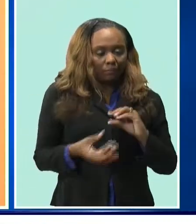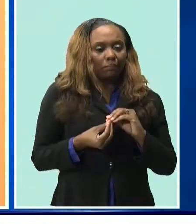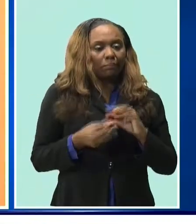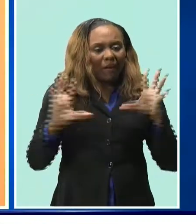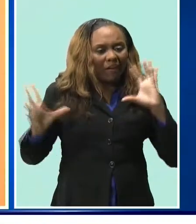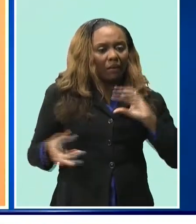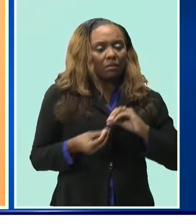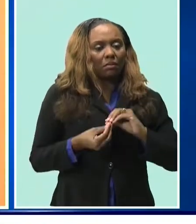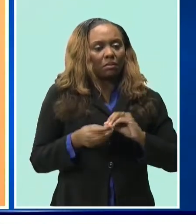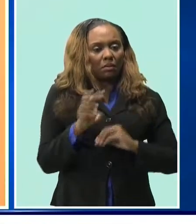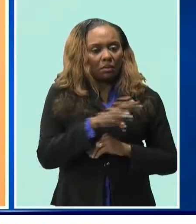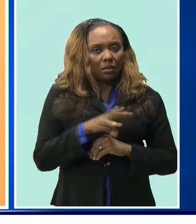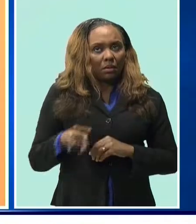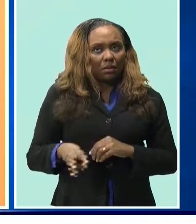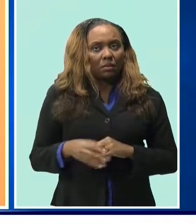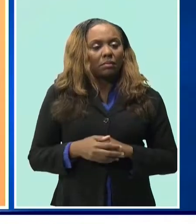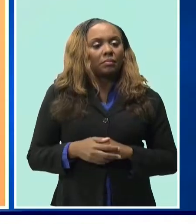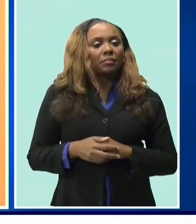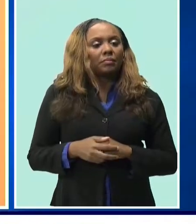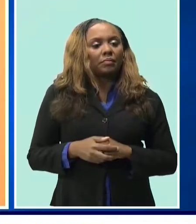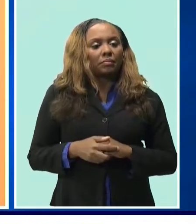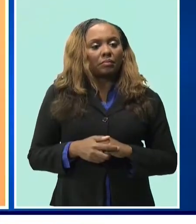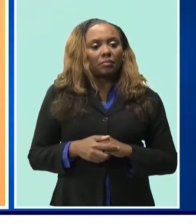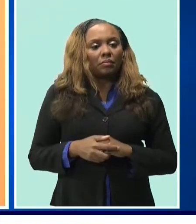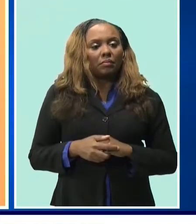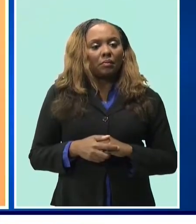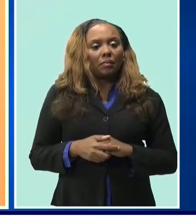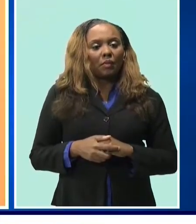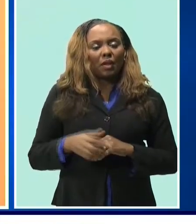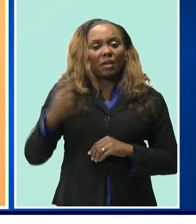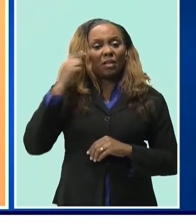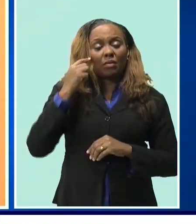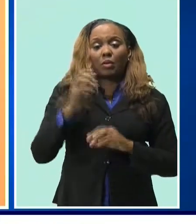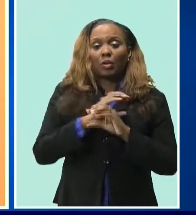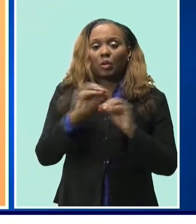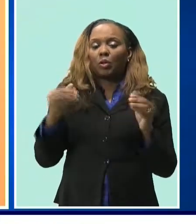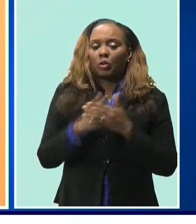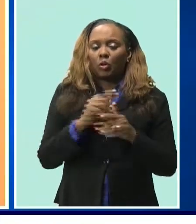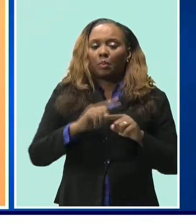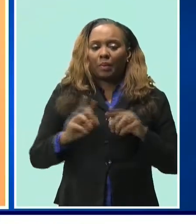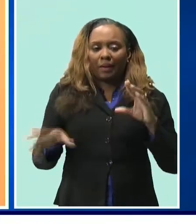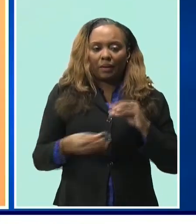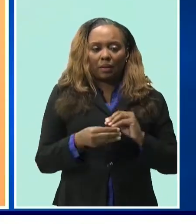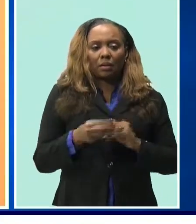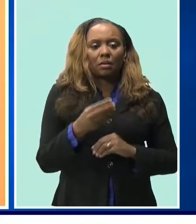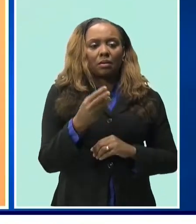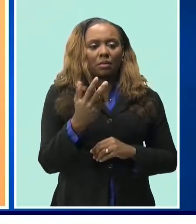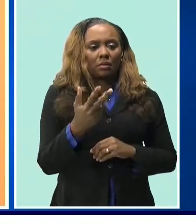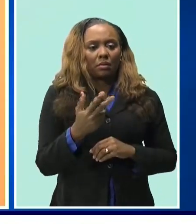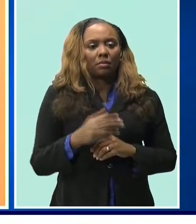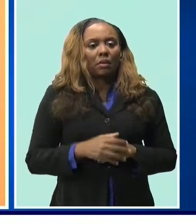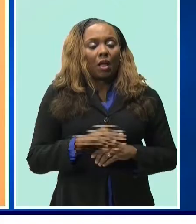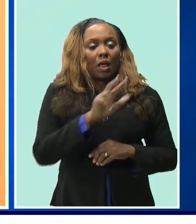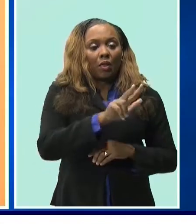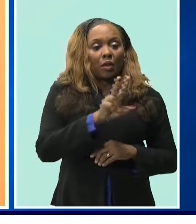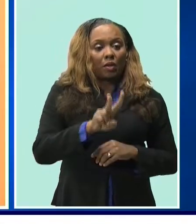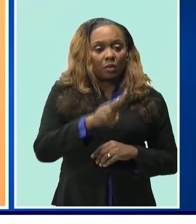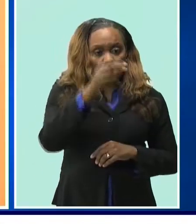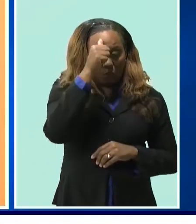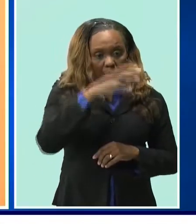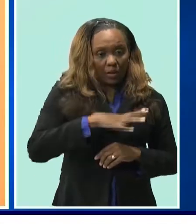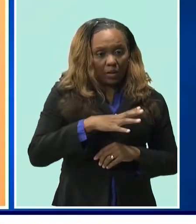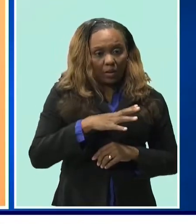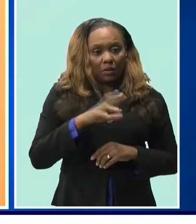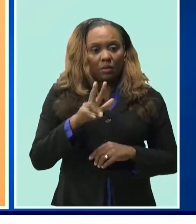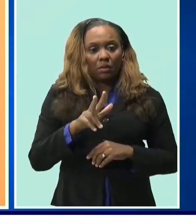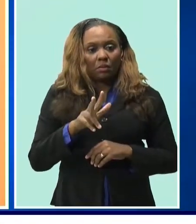I believe we didn't have any cases. The 66 cases are 32 males and 34